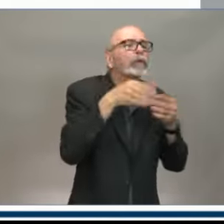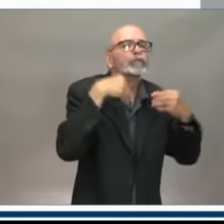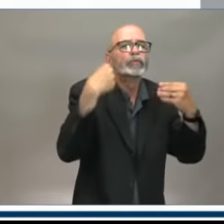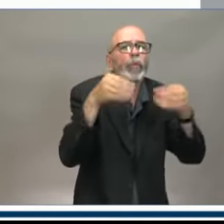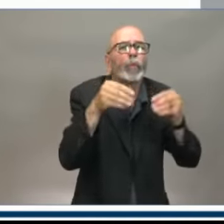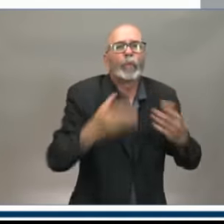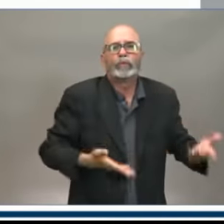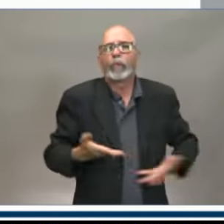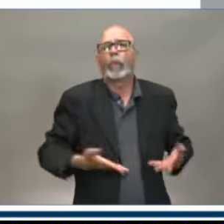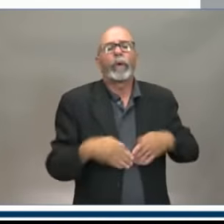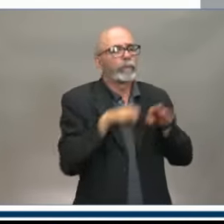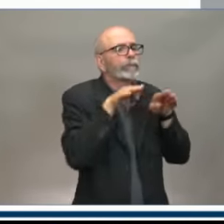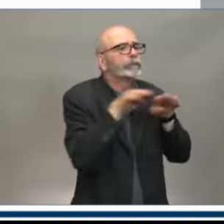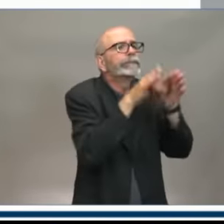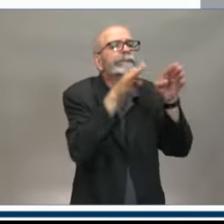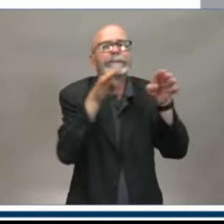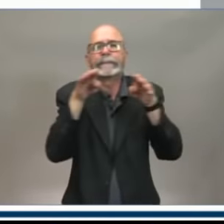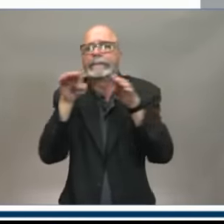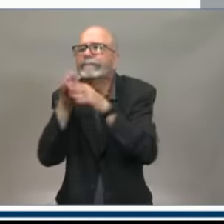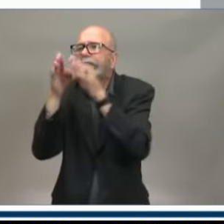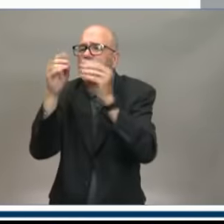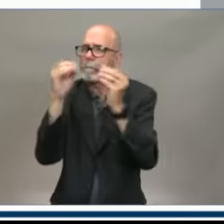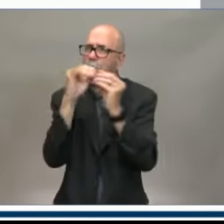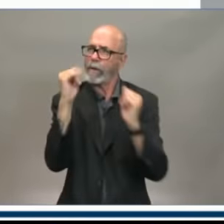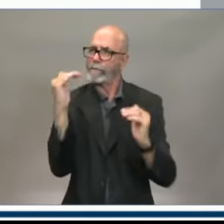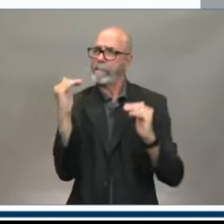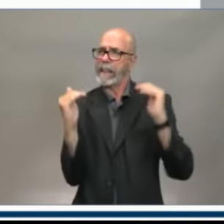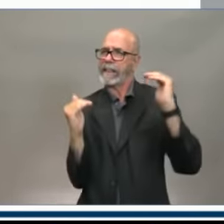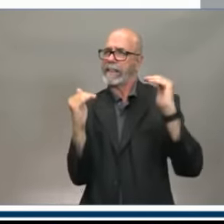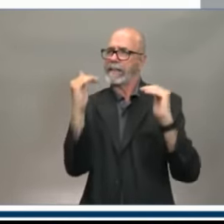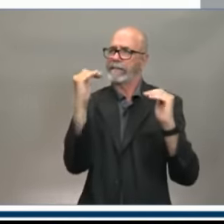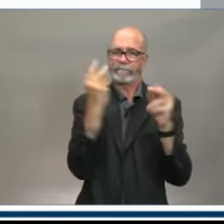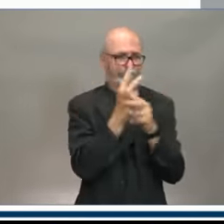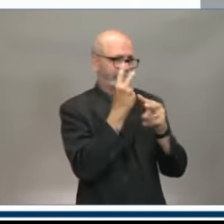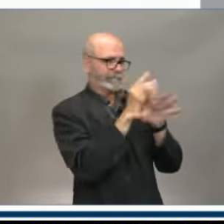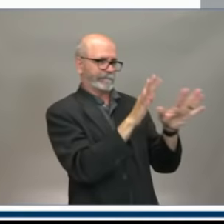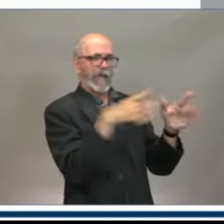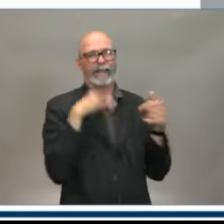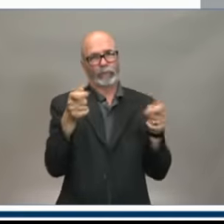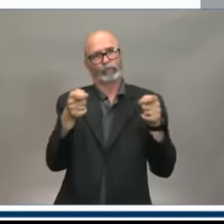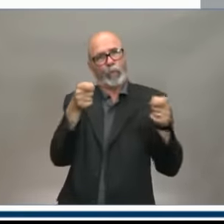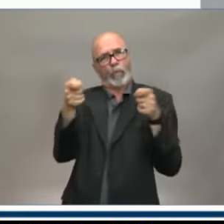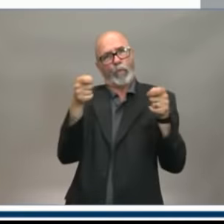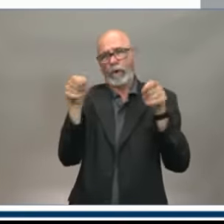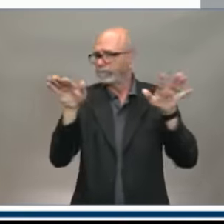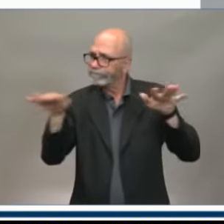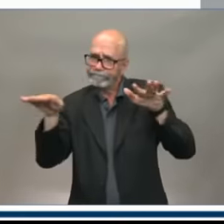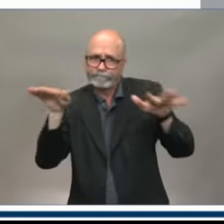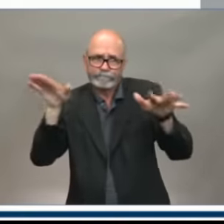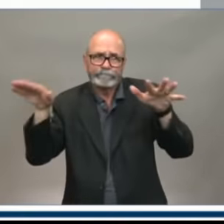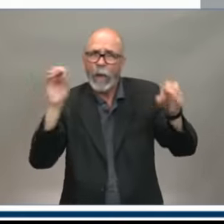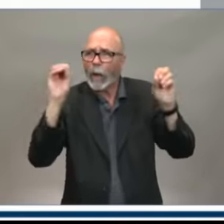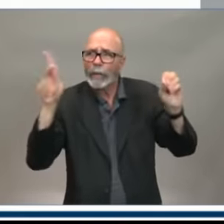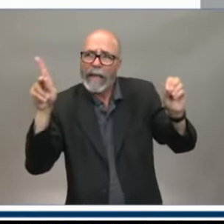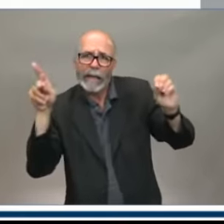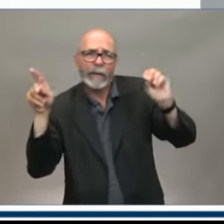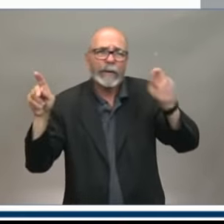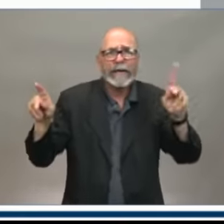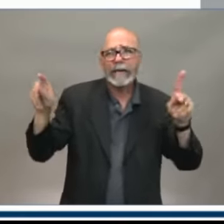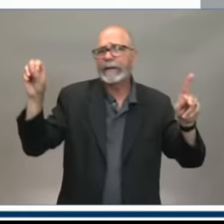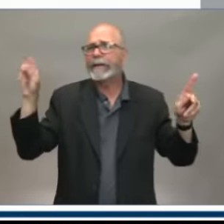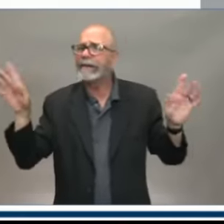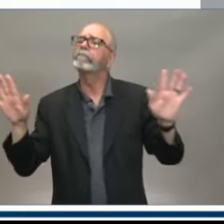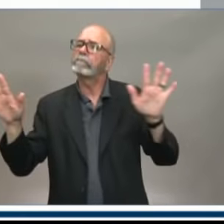balance by continuing to have an important level of control over COVID-19, while at the same time reopening